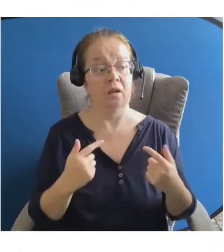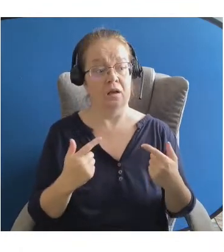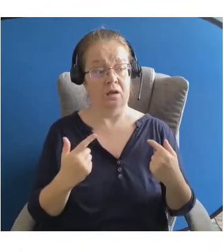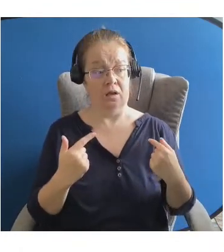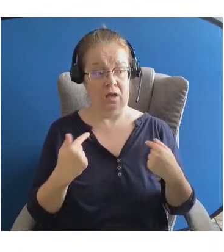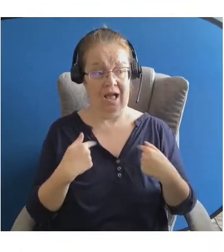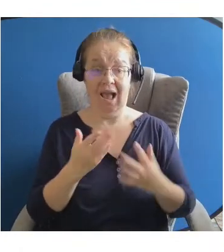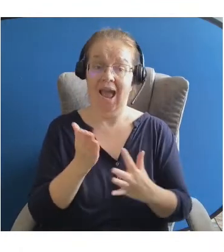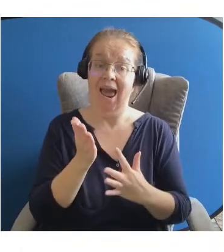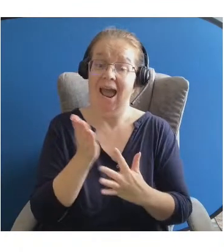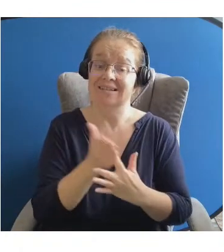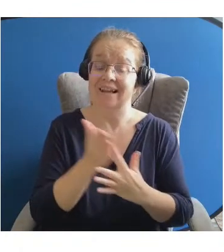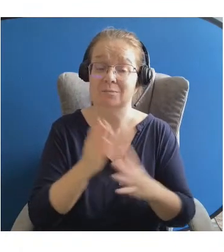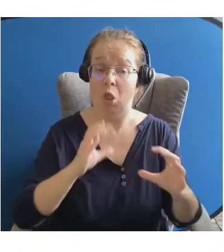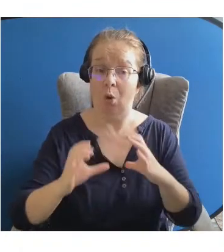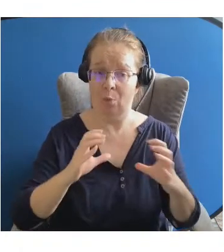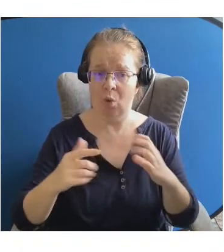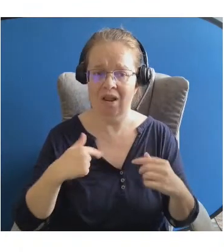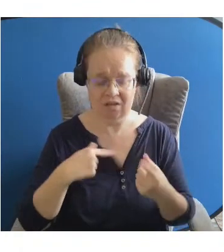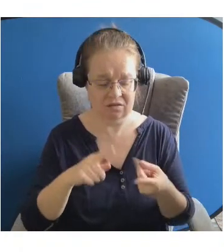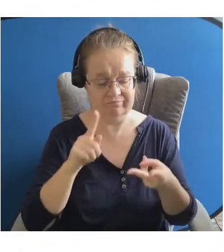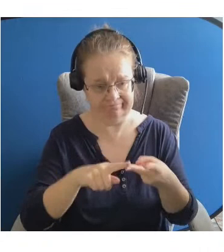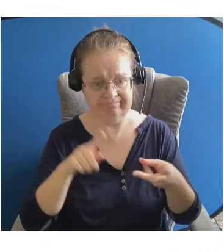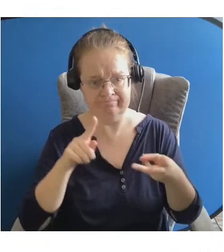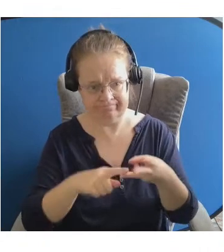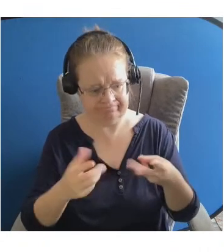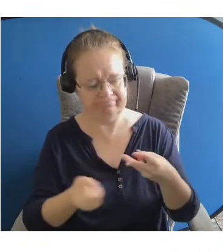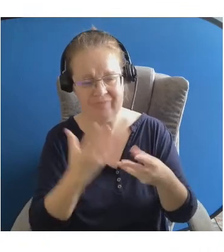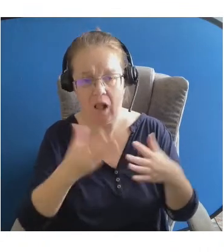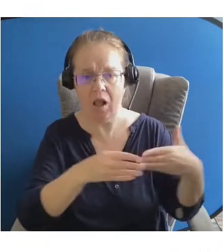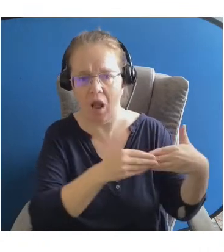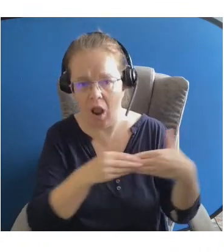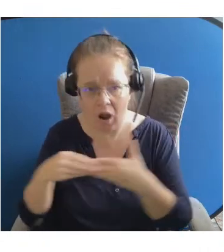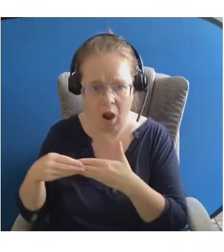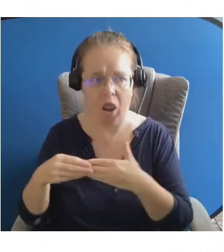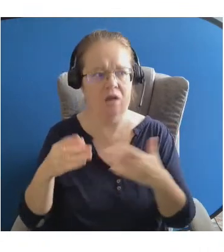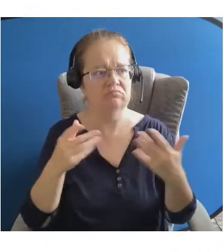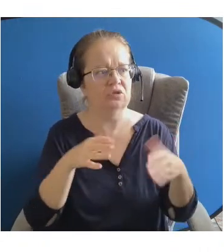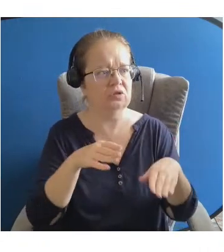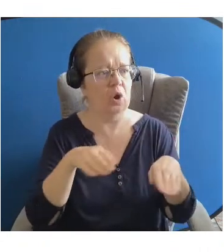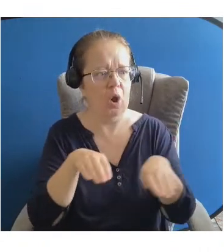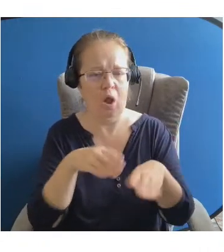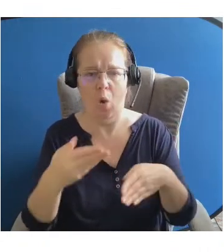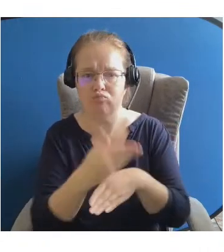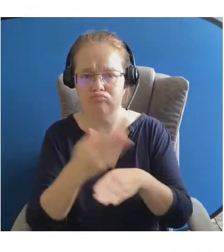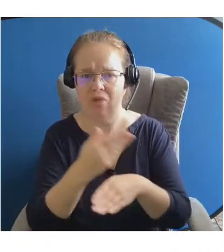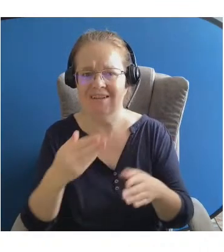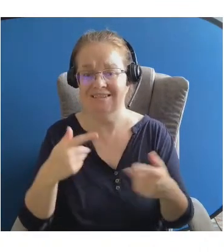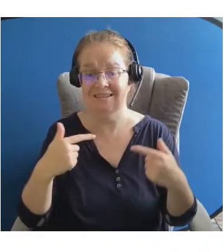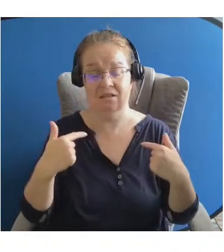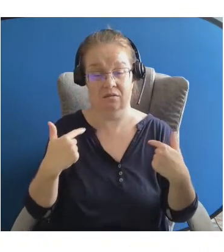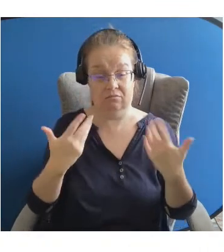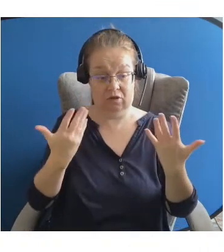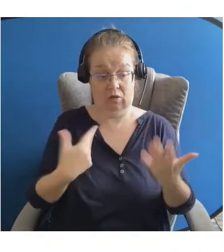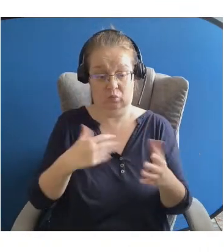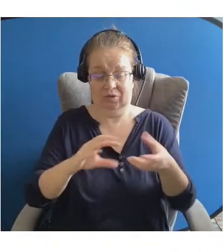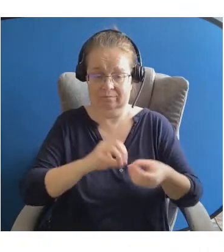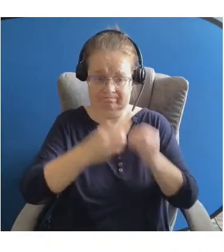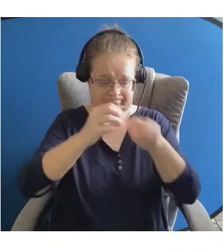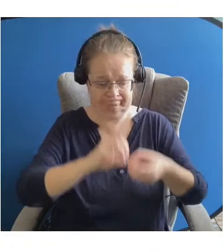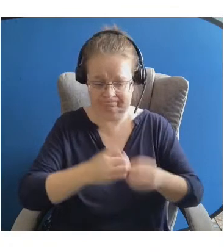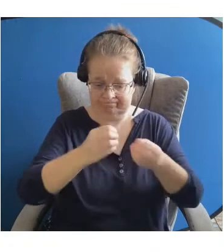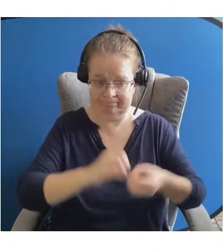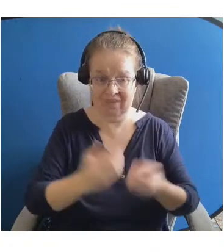accessible communication guidelines and practices, which we're in the process of rolling out across the business right now.